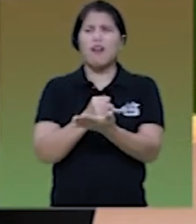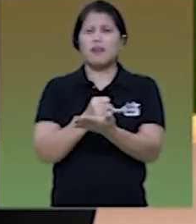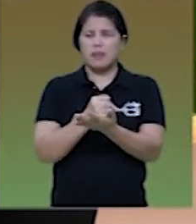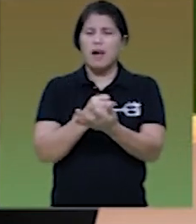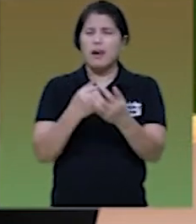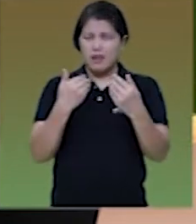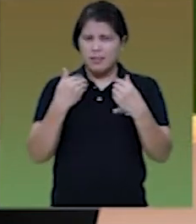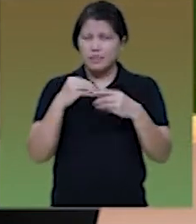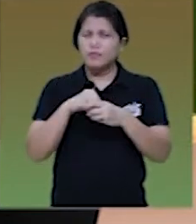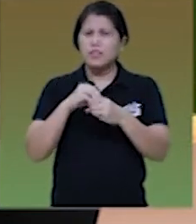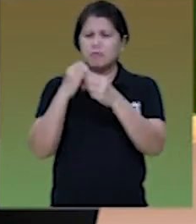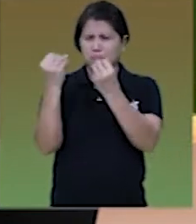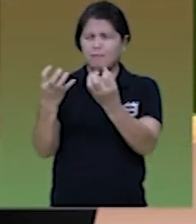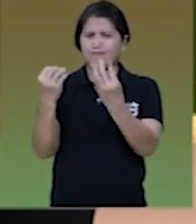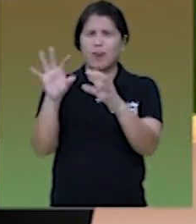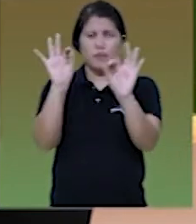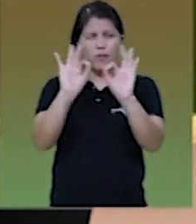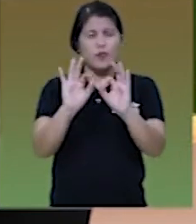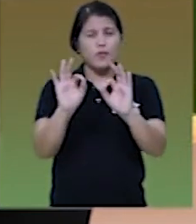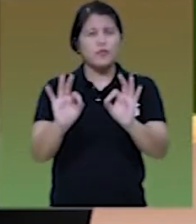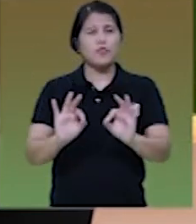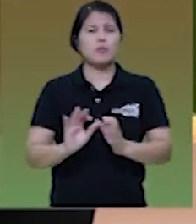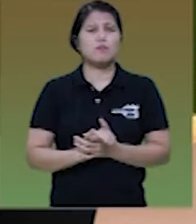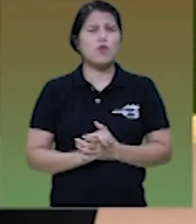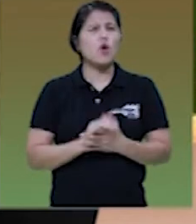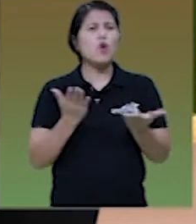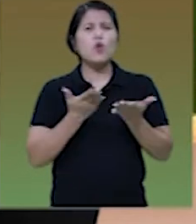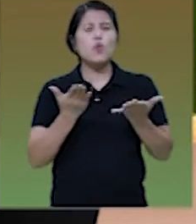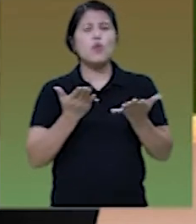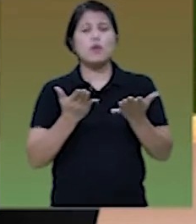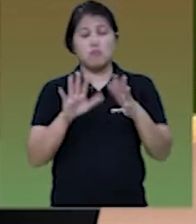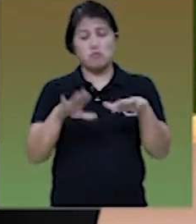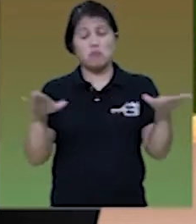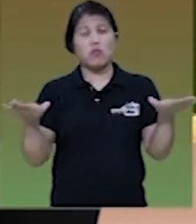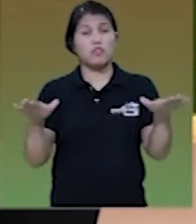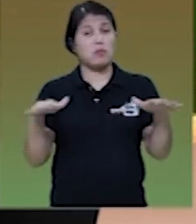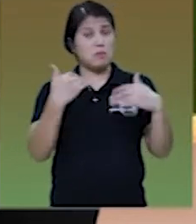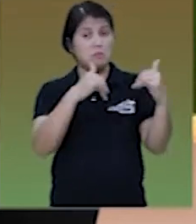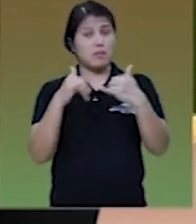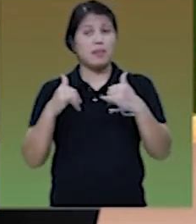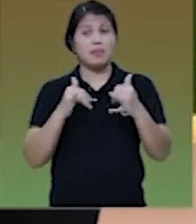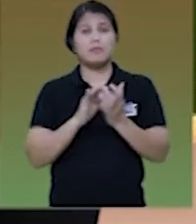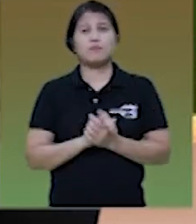plural form. When are the boys playing?